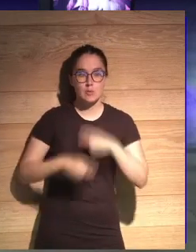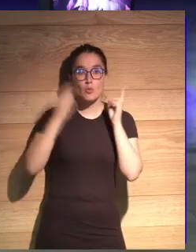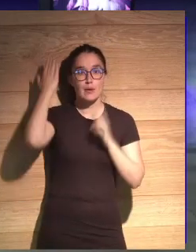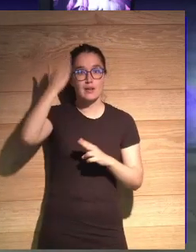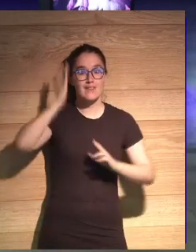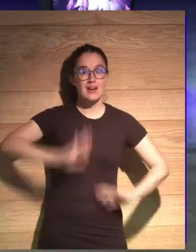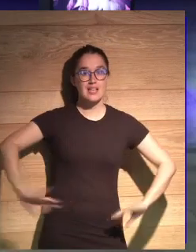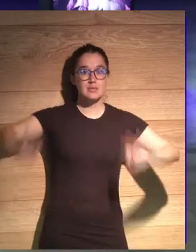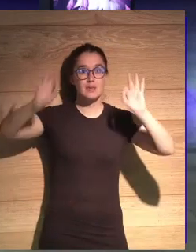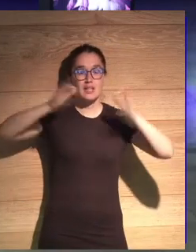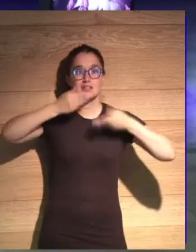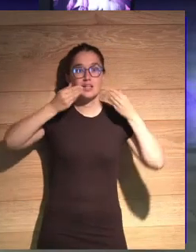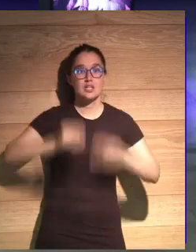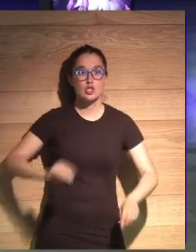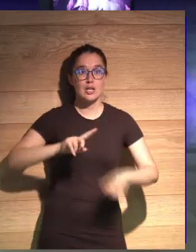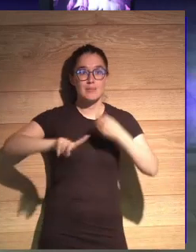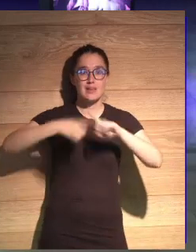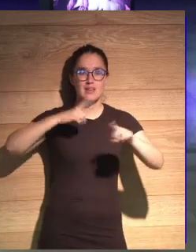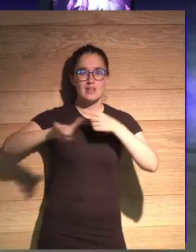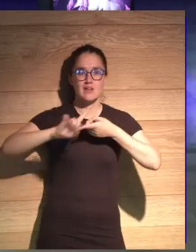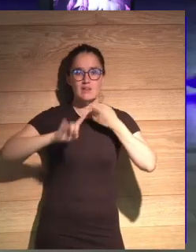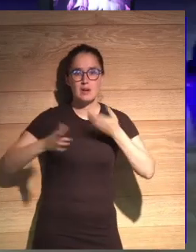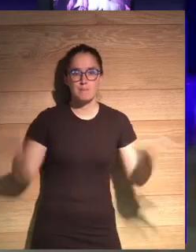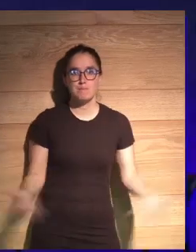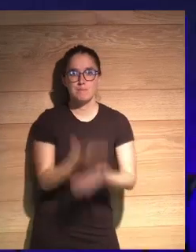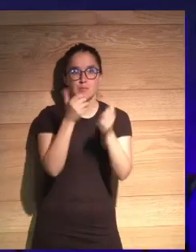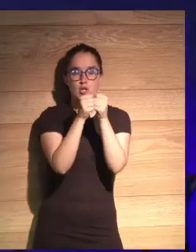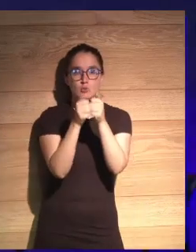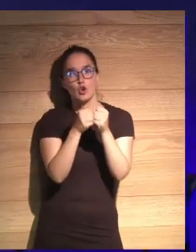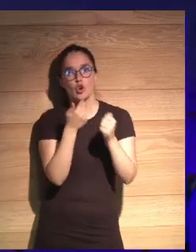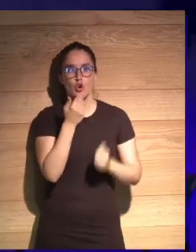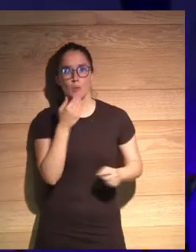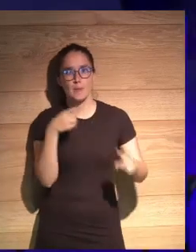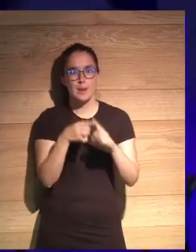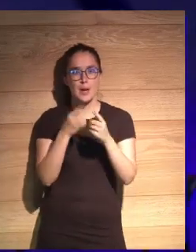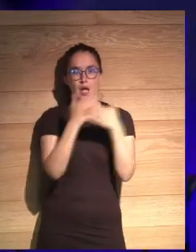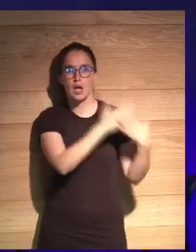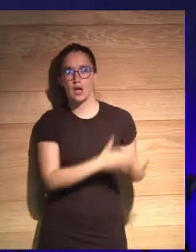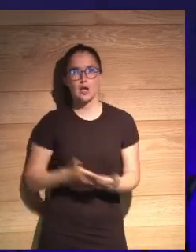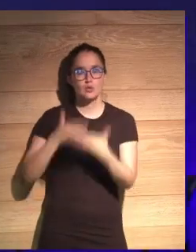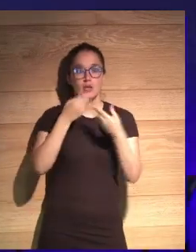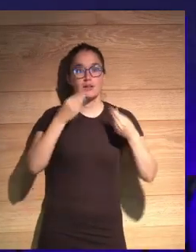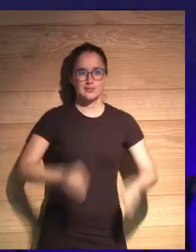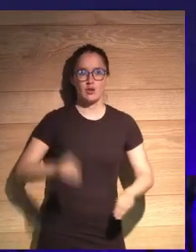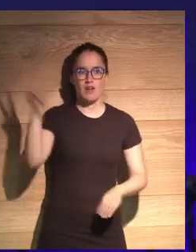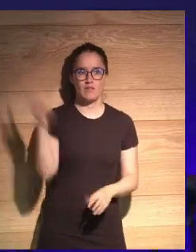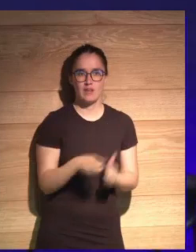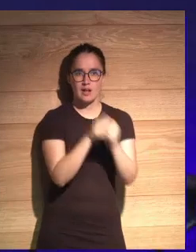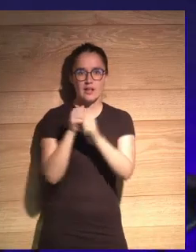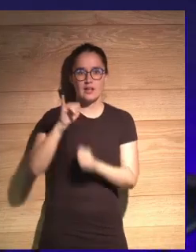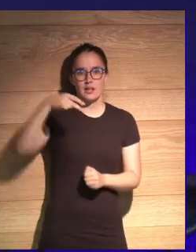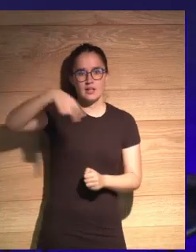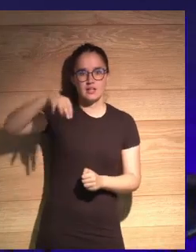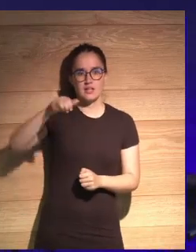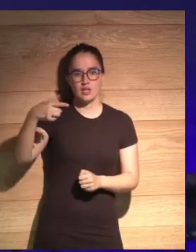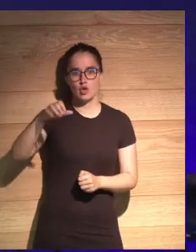is a teacher, professor in the Public University of Navarre, and he's a pioneer in video games as a